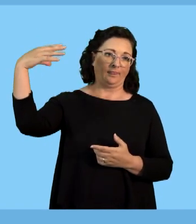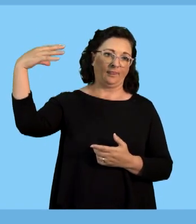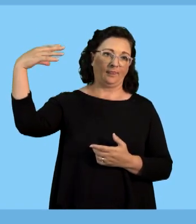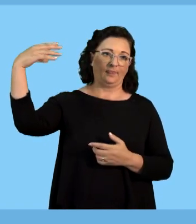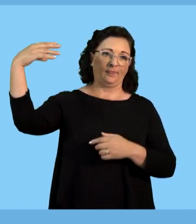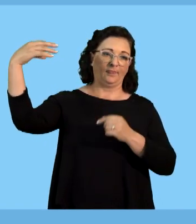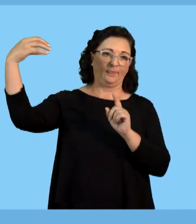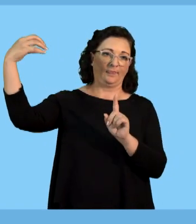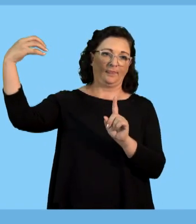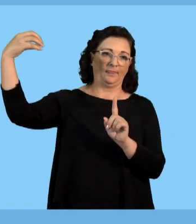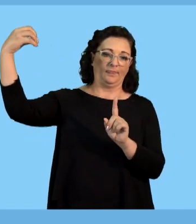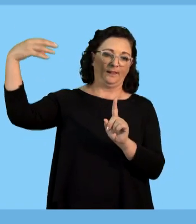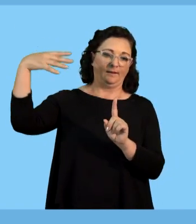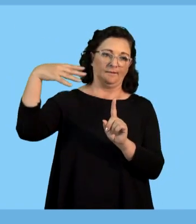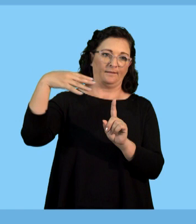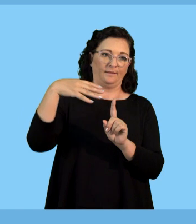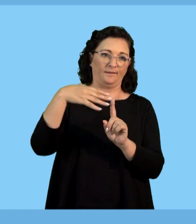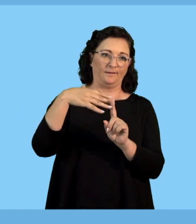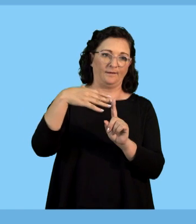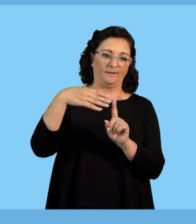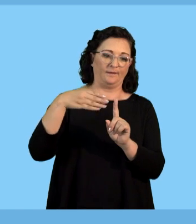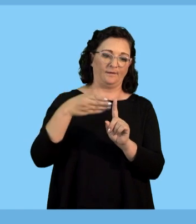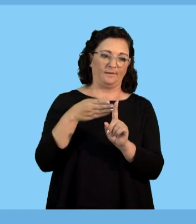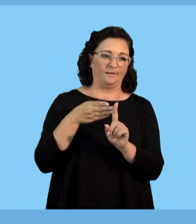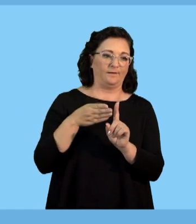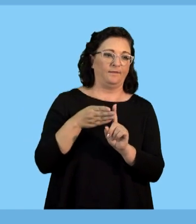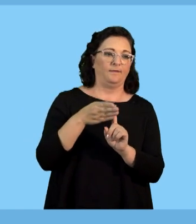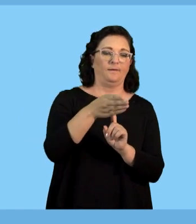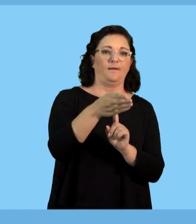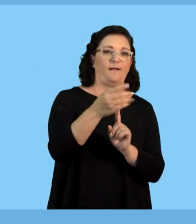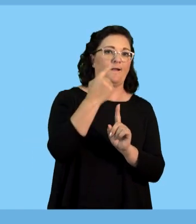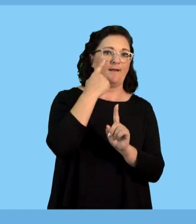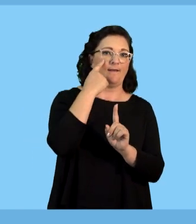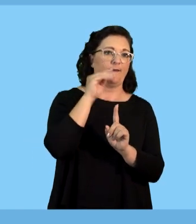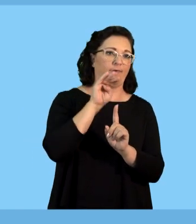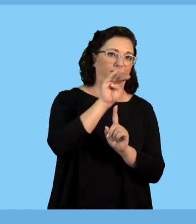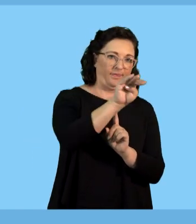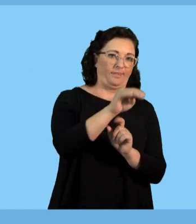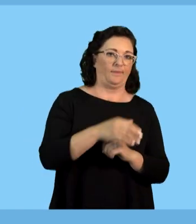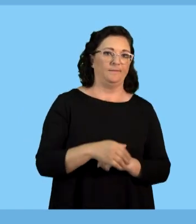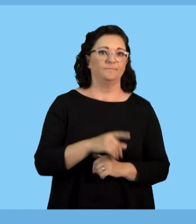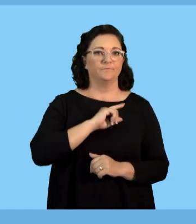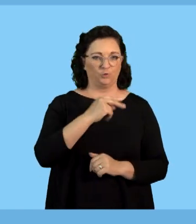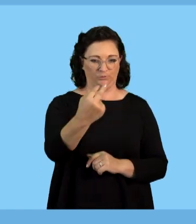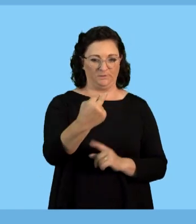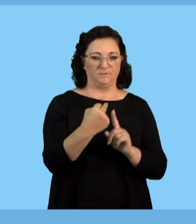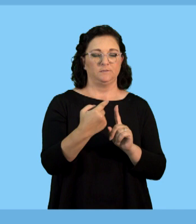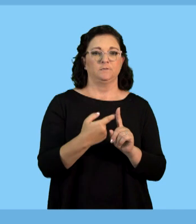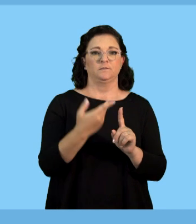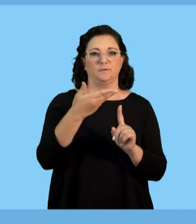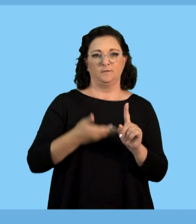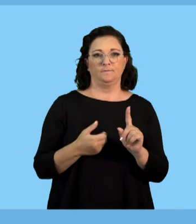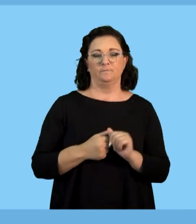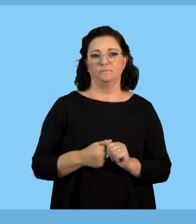from the source being the sun, reflects and then bounces off into my eye, and because of that I can be able to see you.